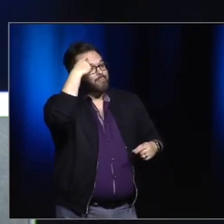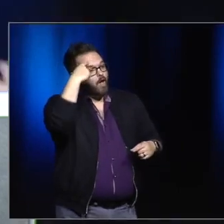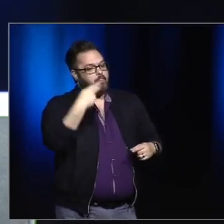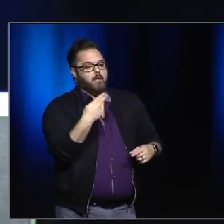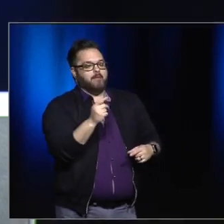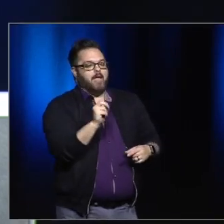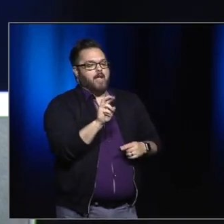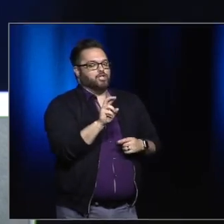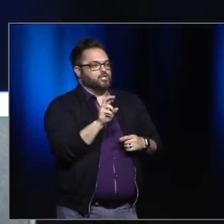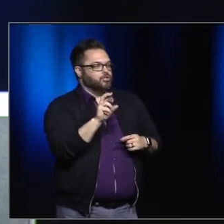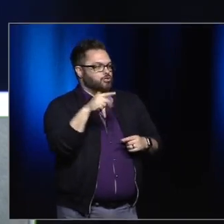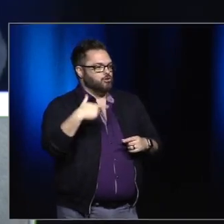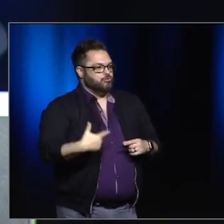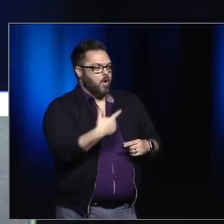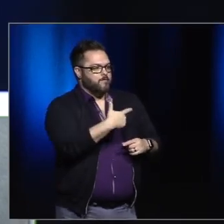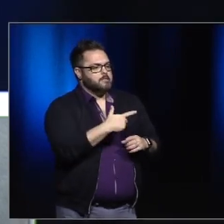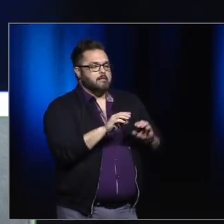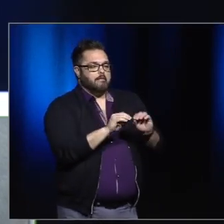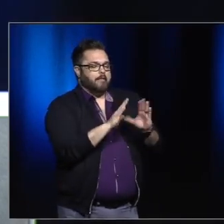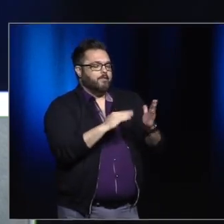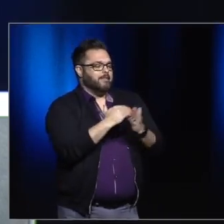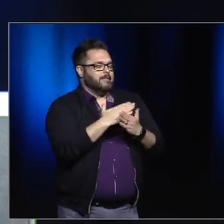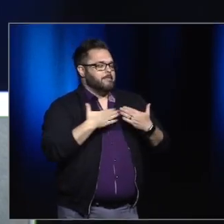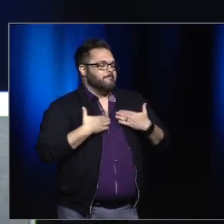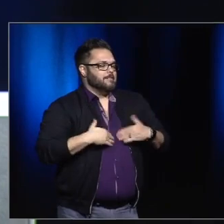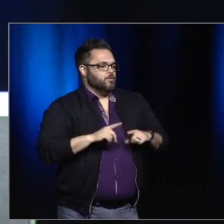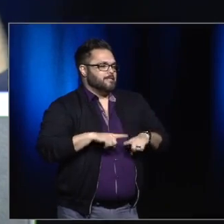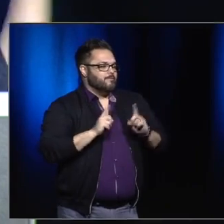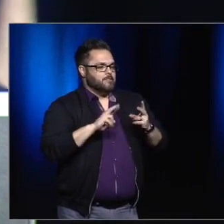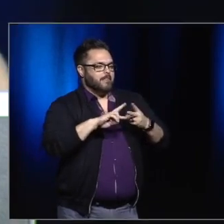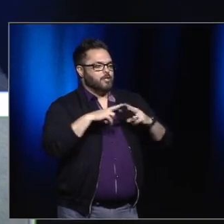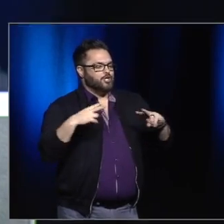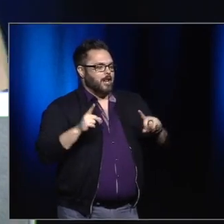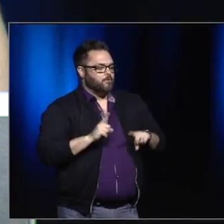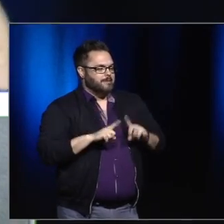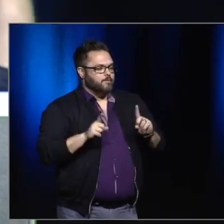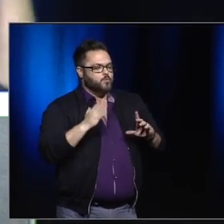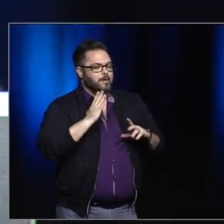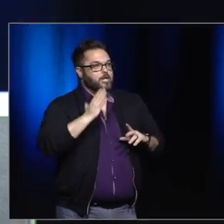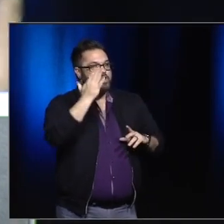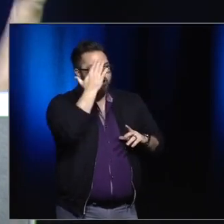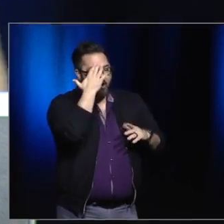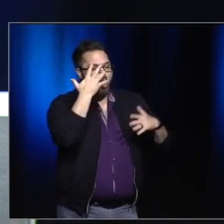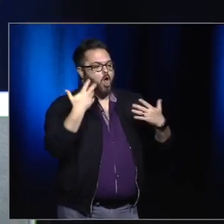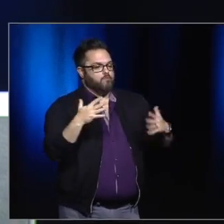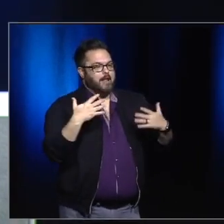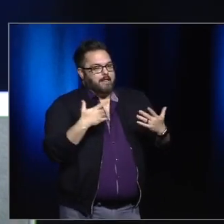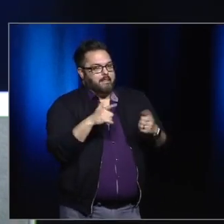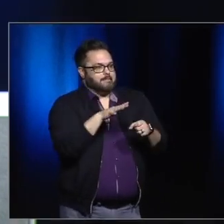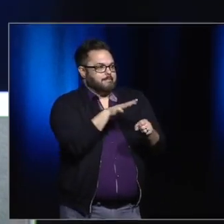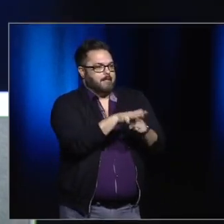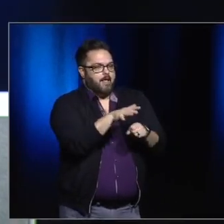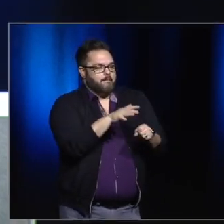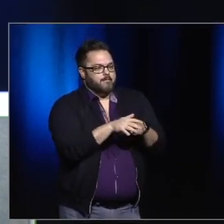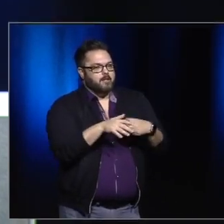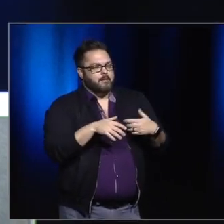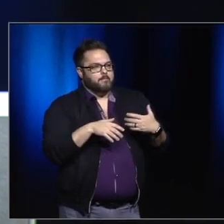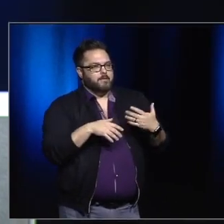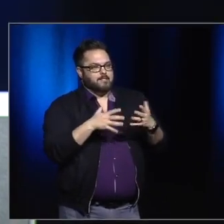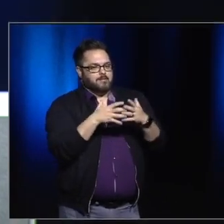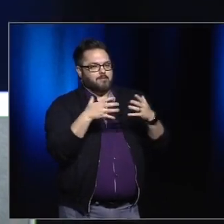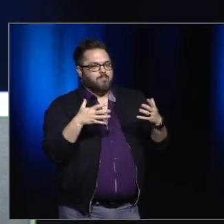clear differences. There's some physical differences and, of course, the genetic differences, which we know are, substantial. It was the last glacial maxima